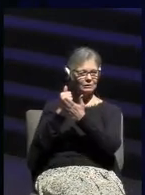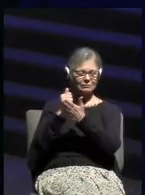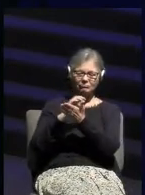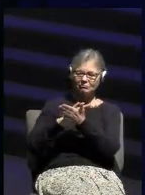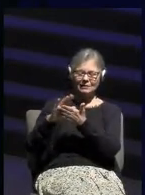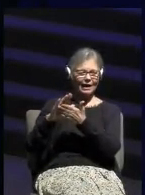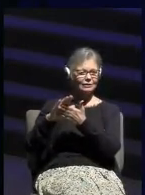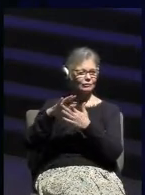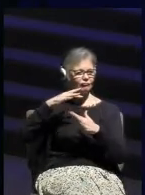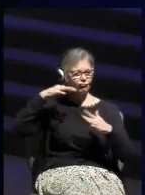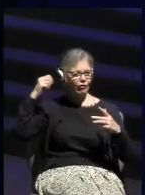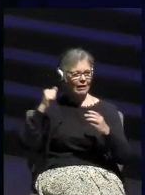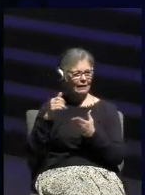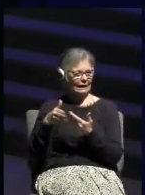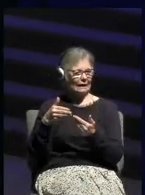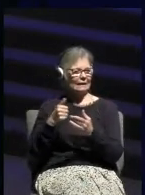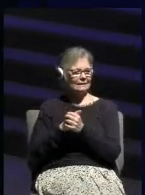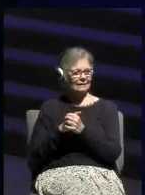anyone.